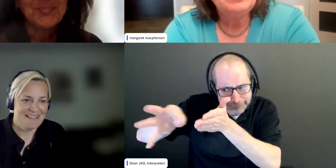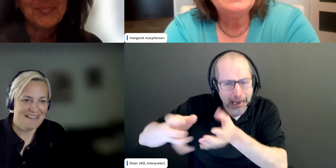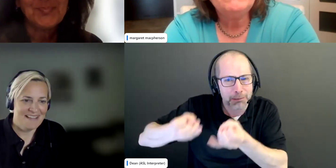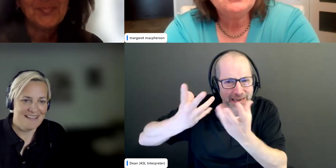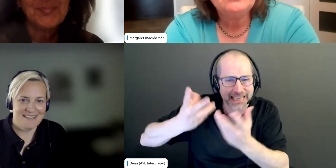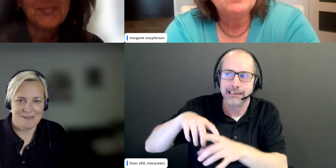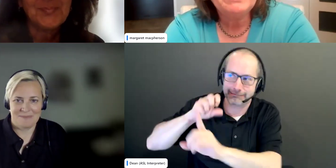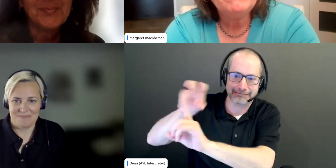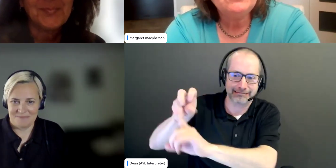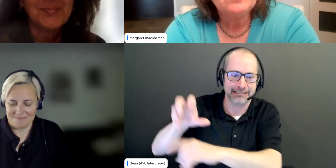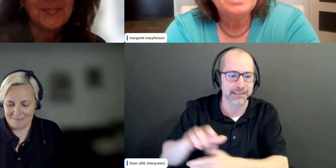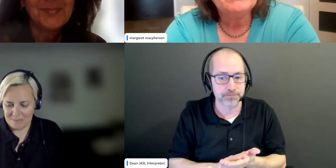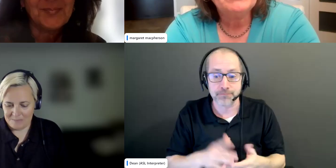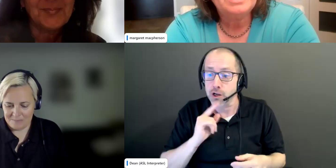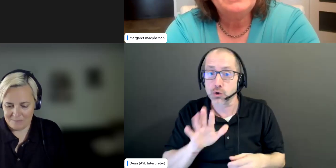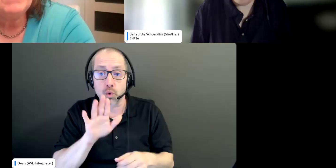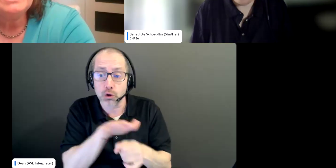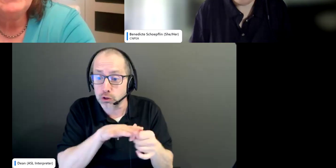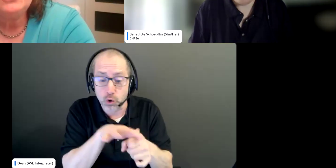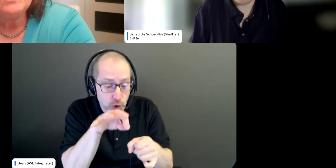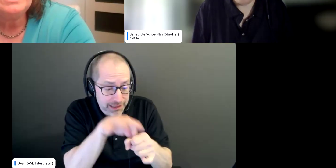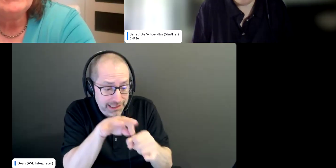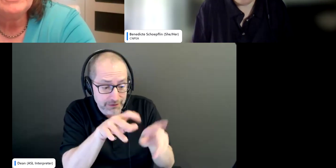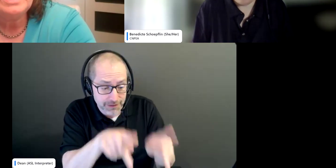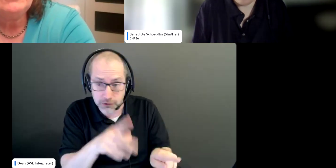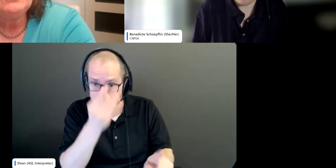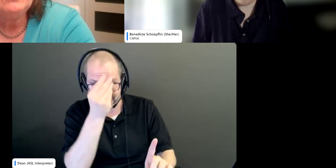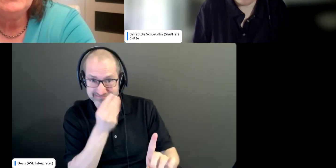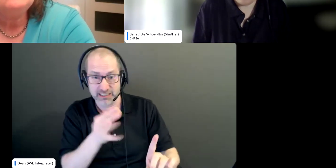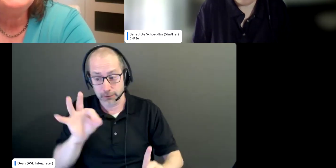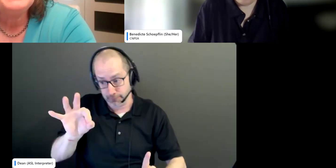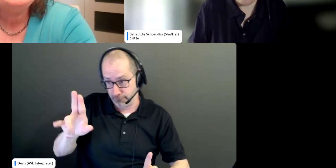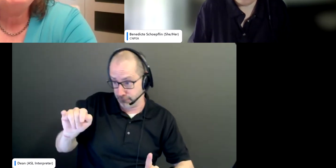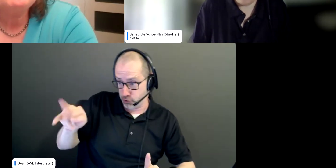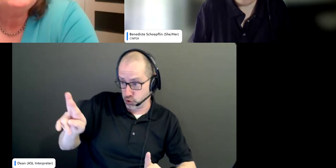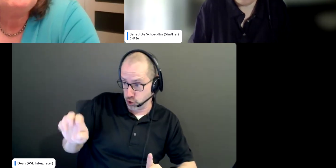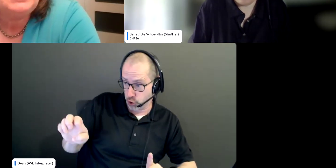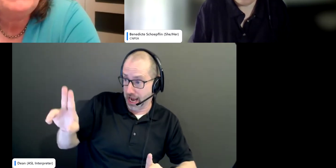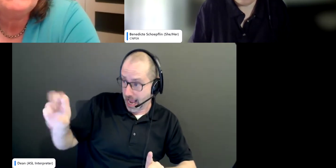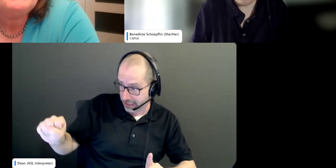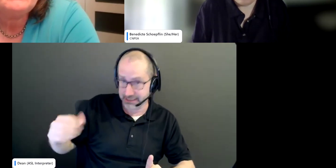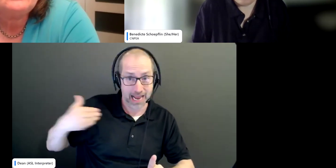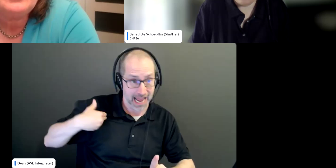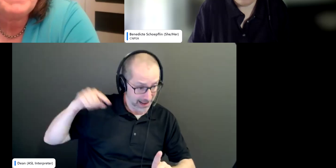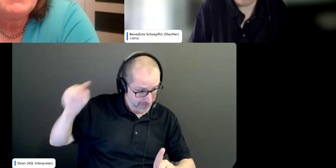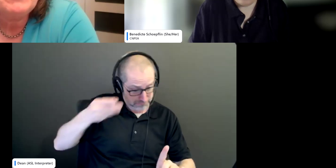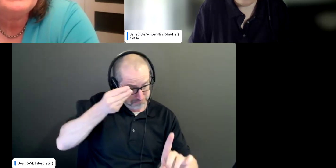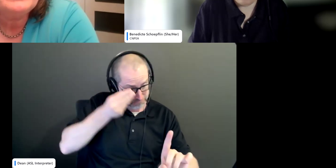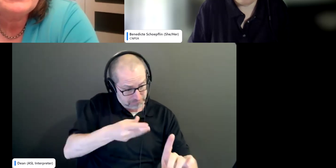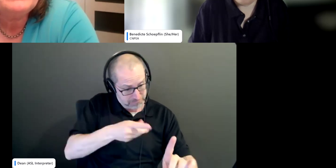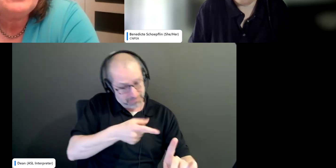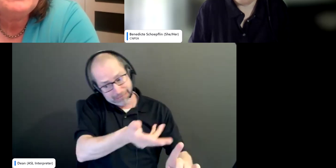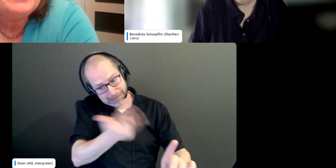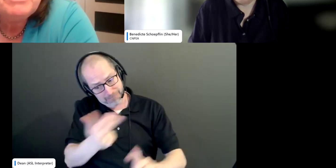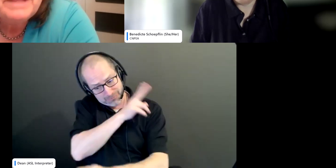Make your local elected officials aware of Future Up. Invite them to join us and to do what they can from their place of position and